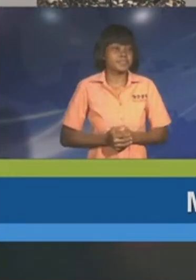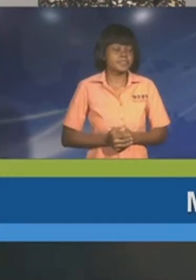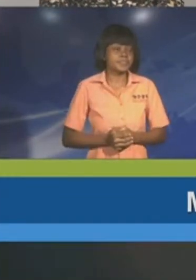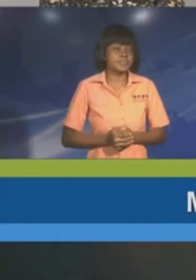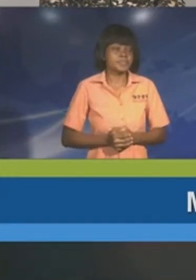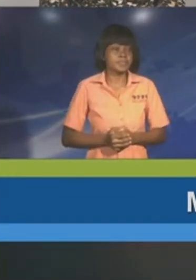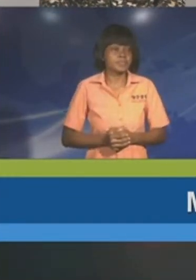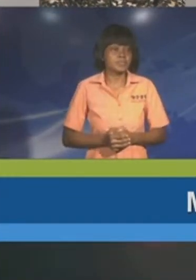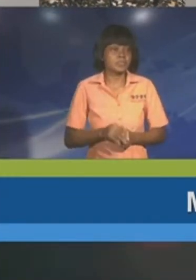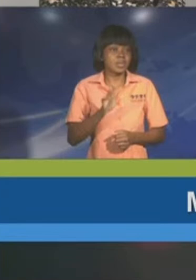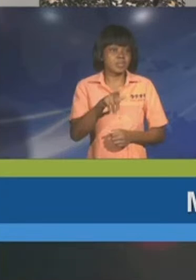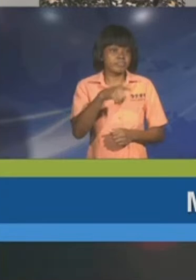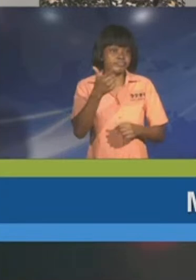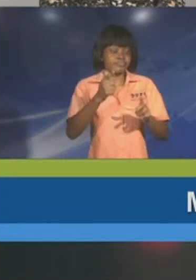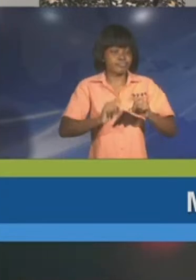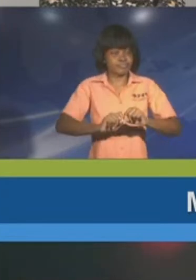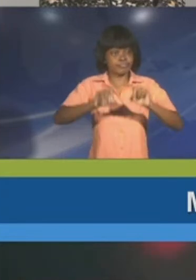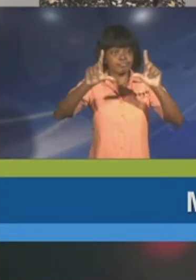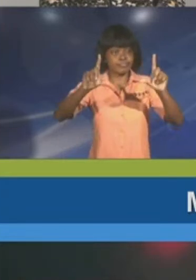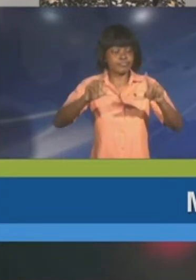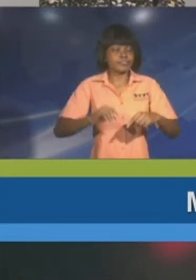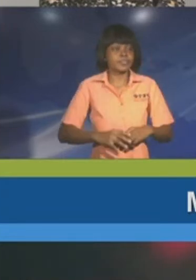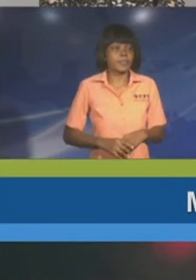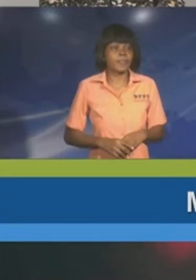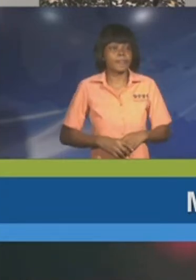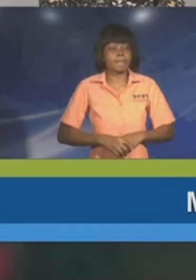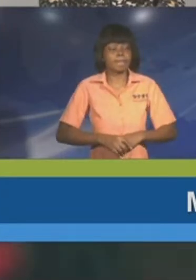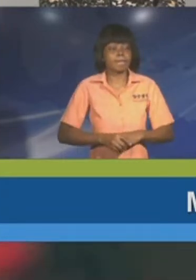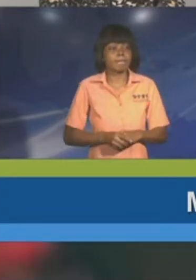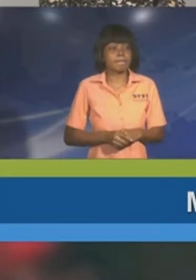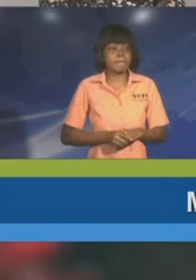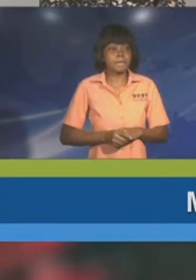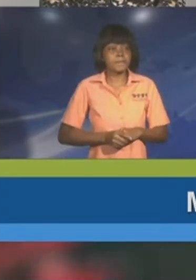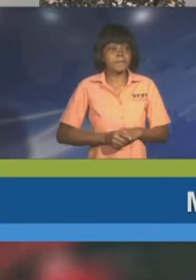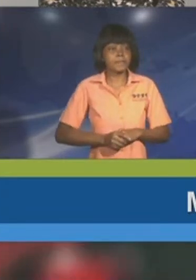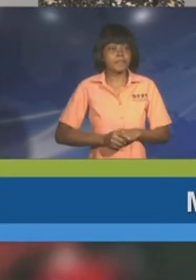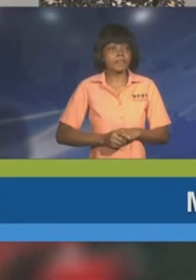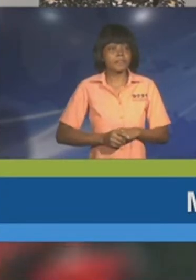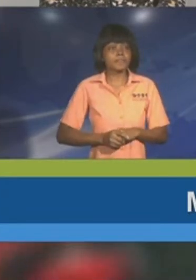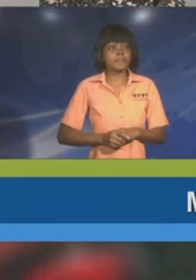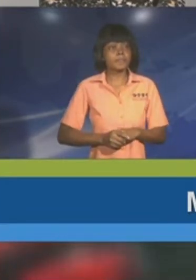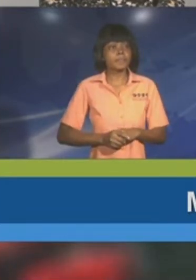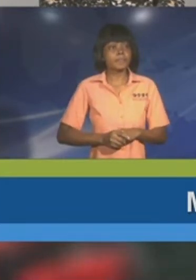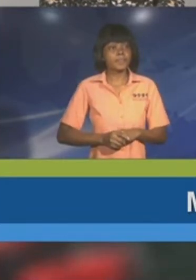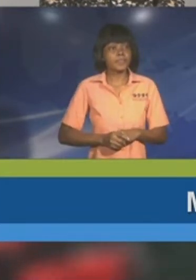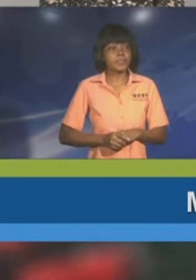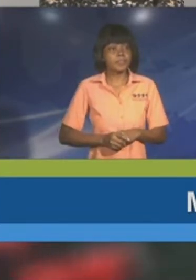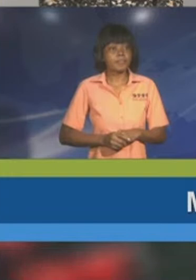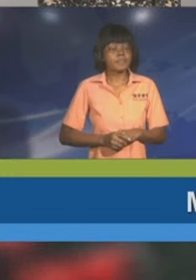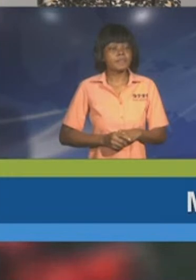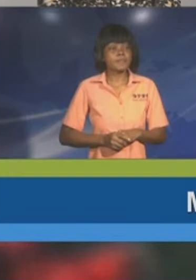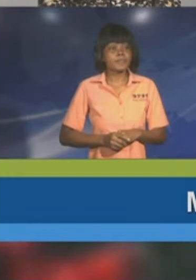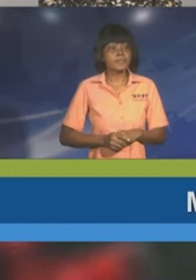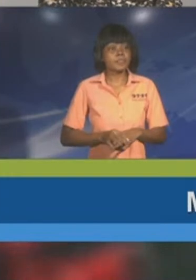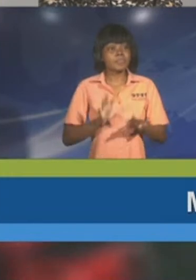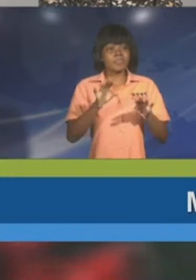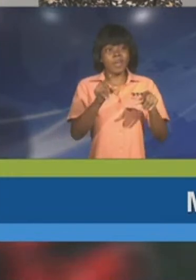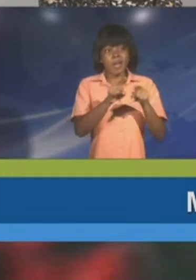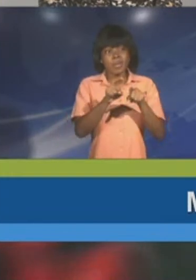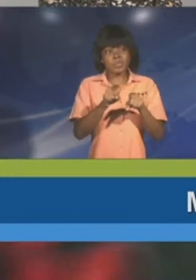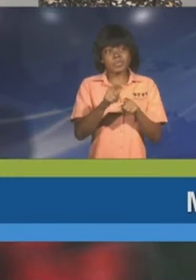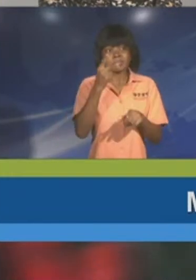In terms of what's happening, though, aside from COVID, we've been seeing definitely an increase, as we expected, in terms of the viral